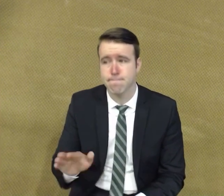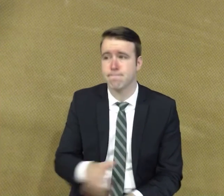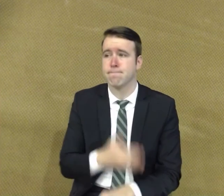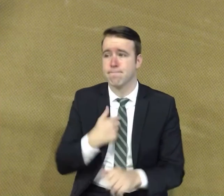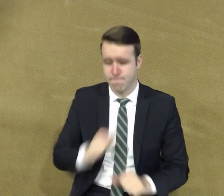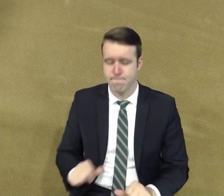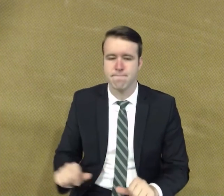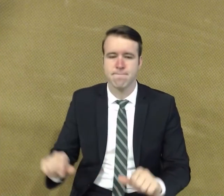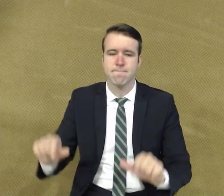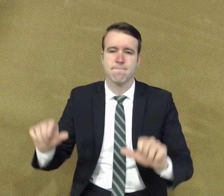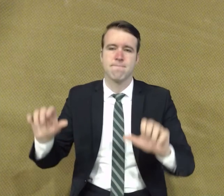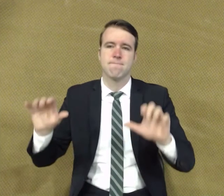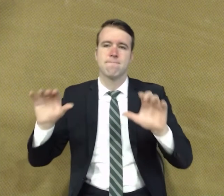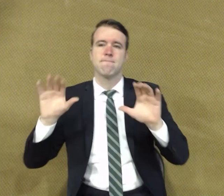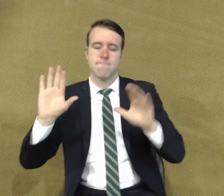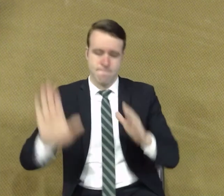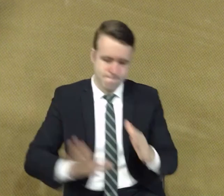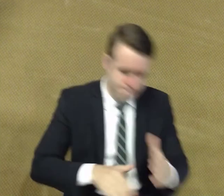I